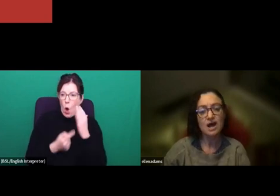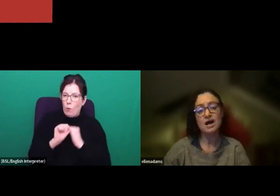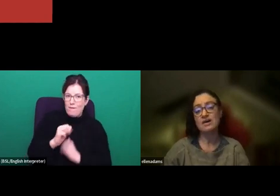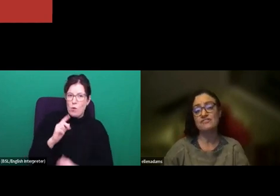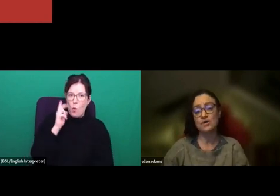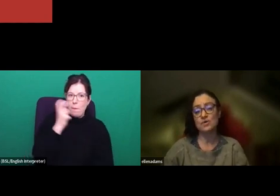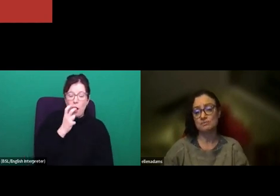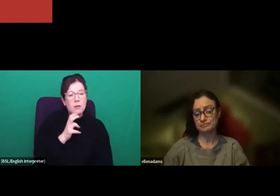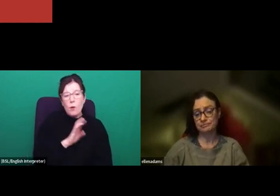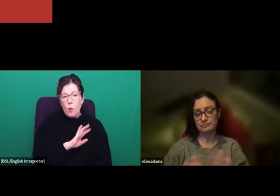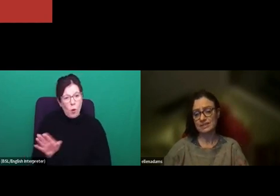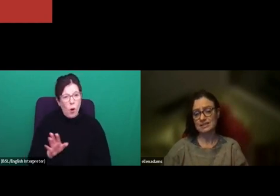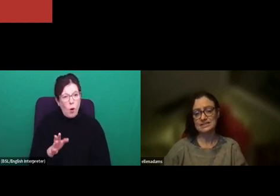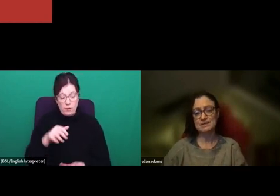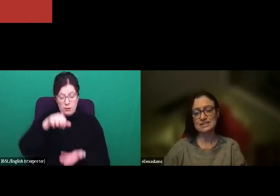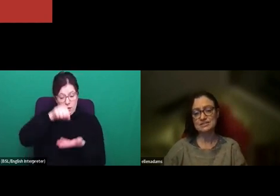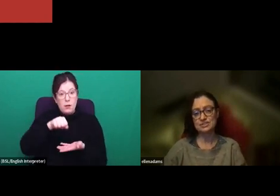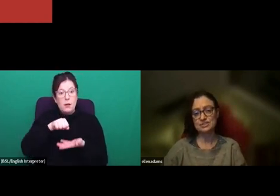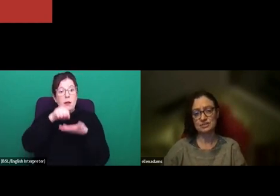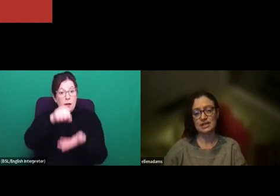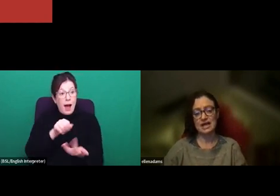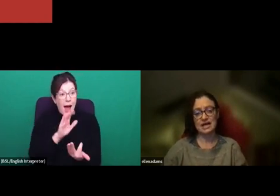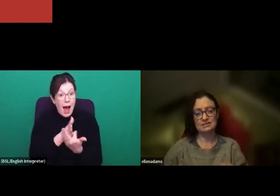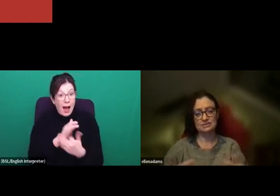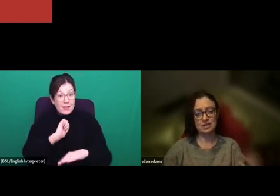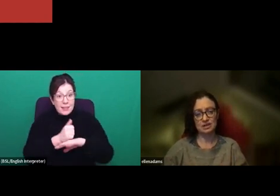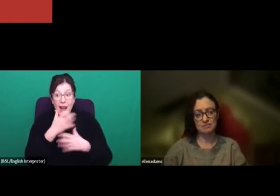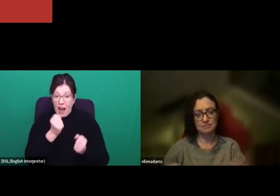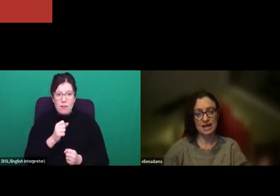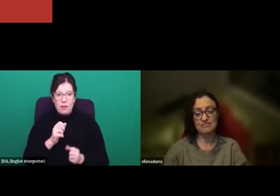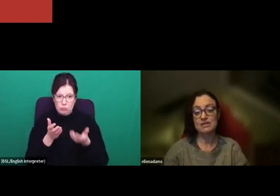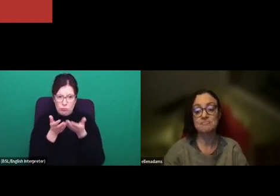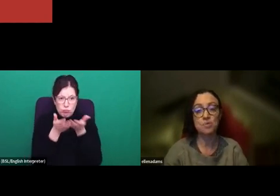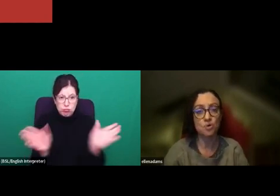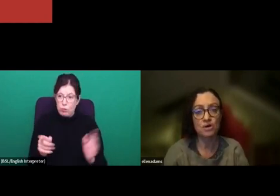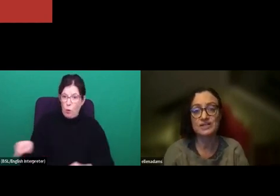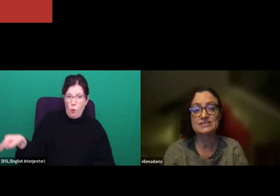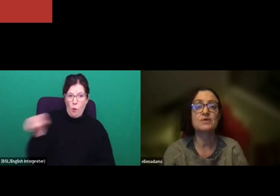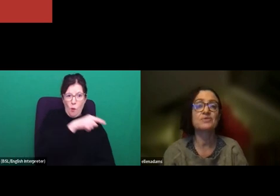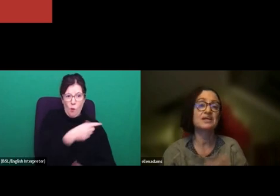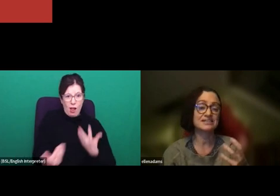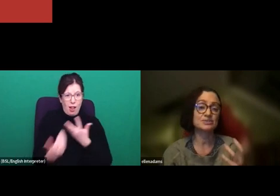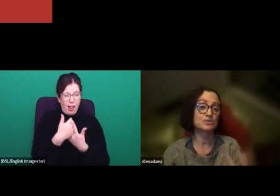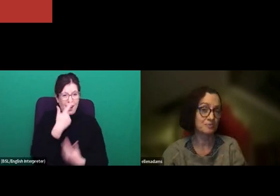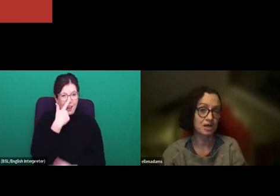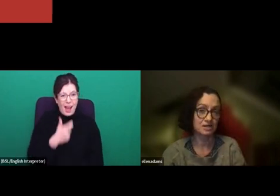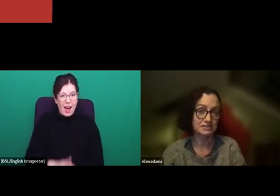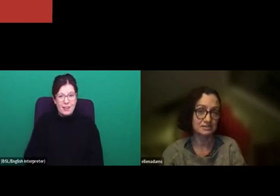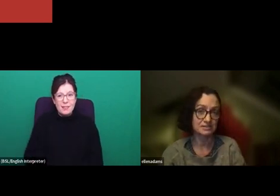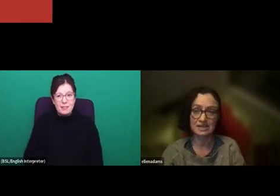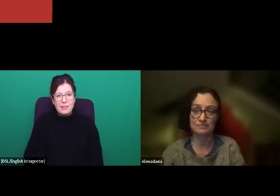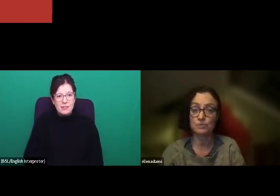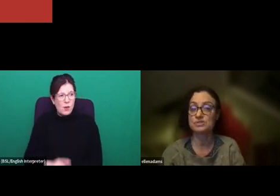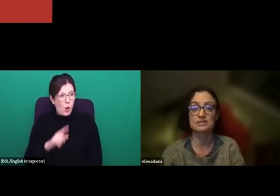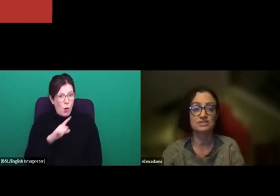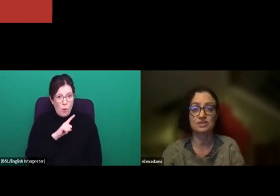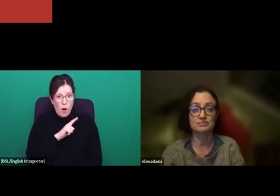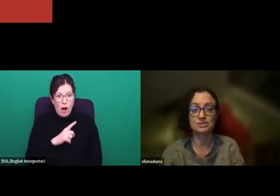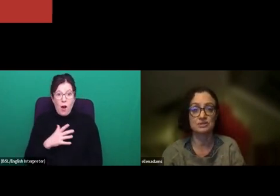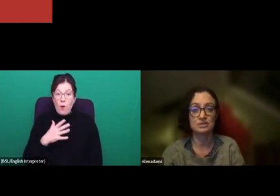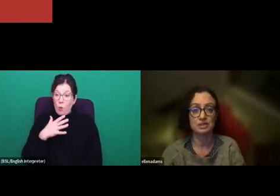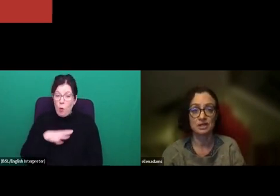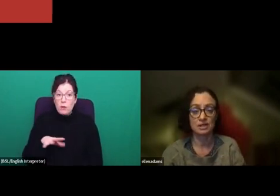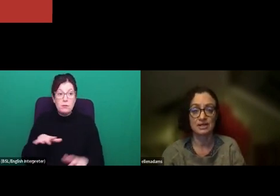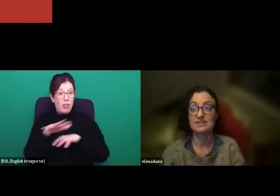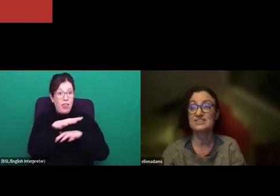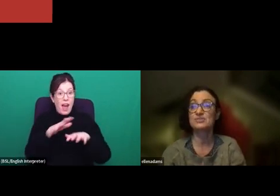well, for expansion and having more of this, so that it's normalized to have audio